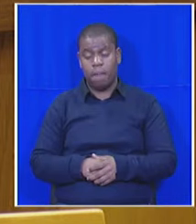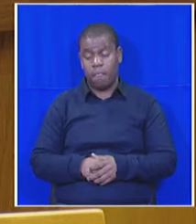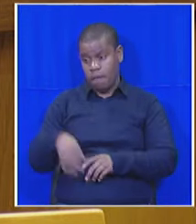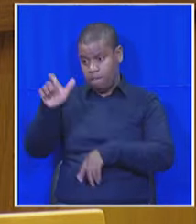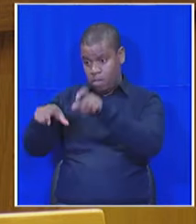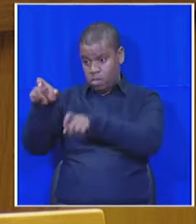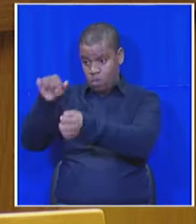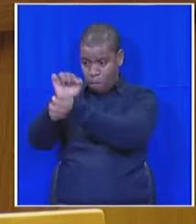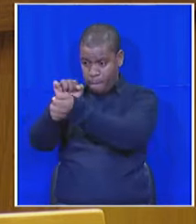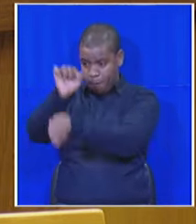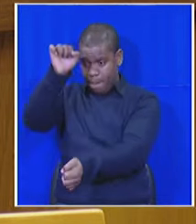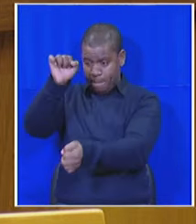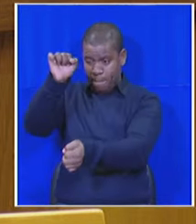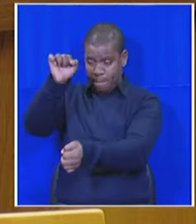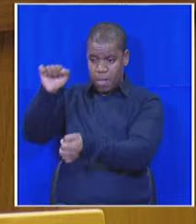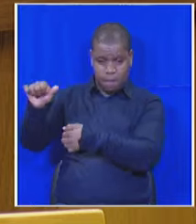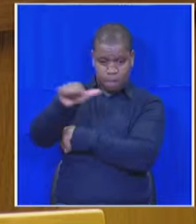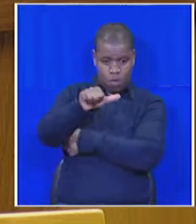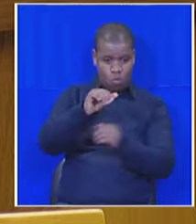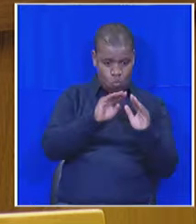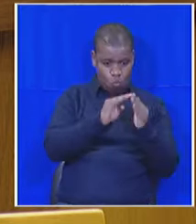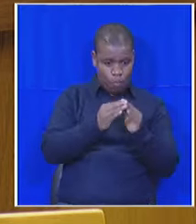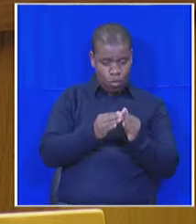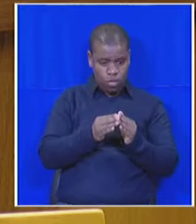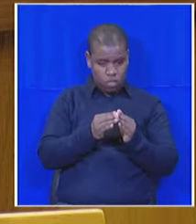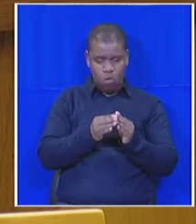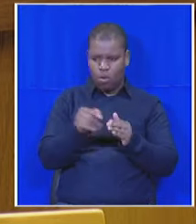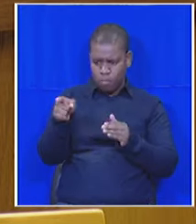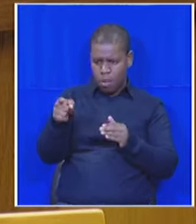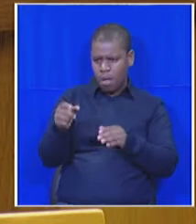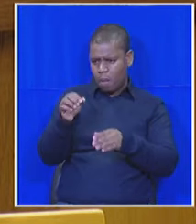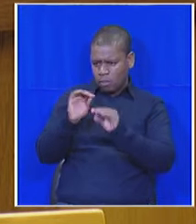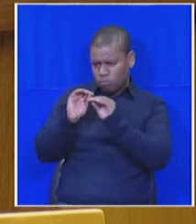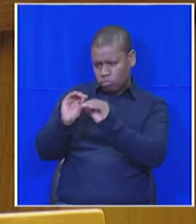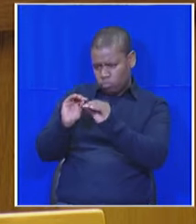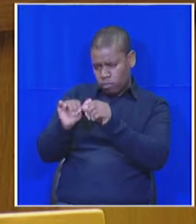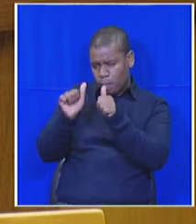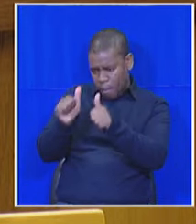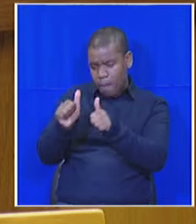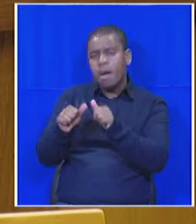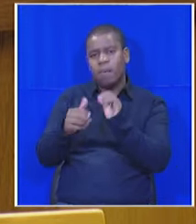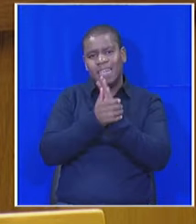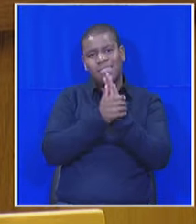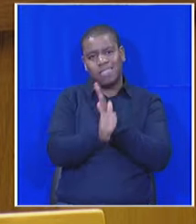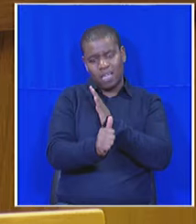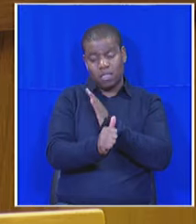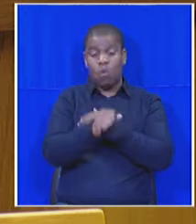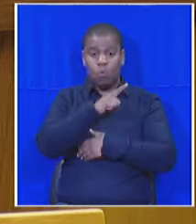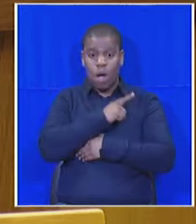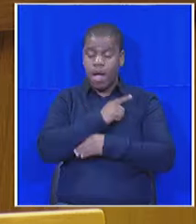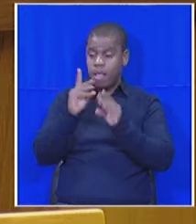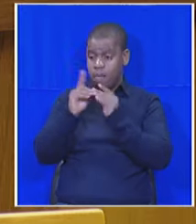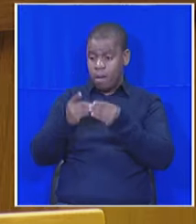that come out of these centers have skills, and the department has a program to plow